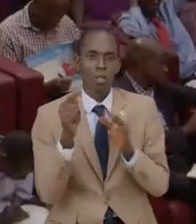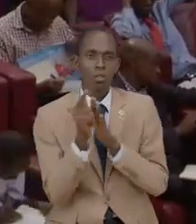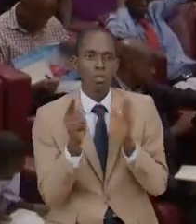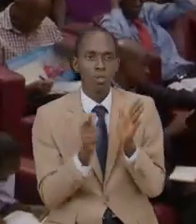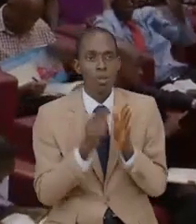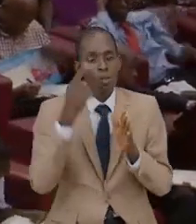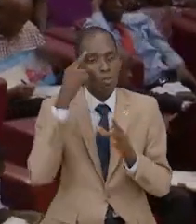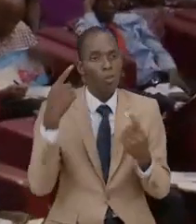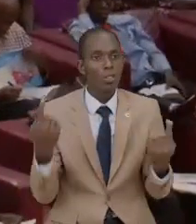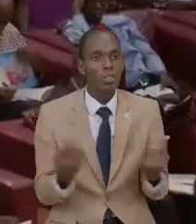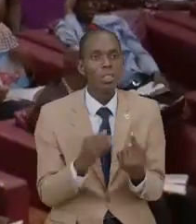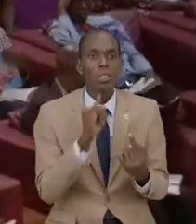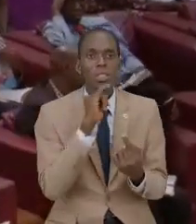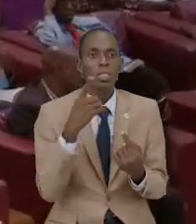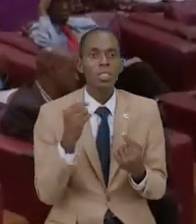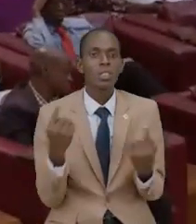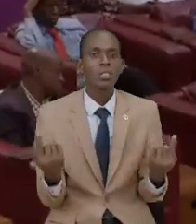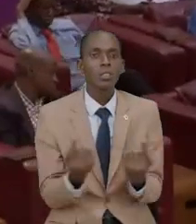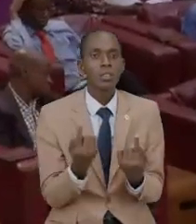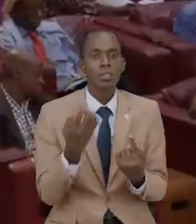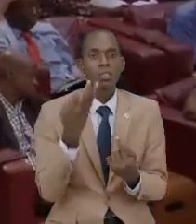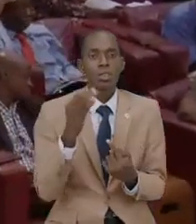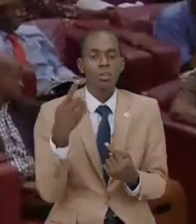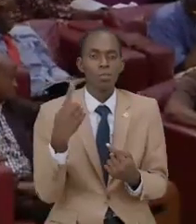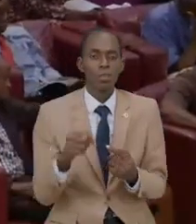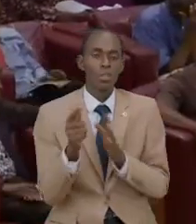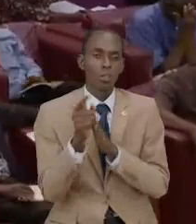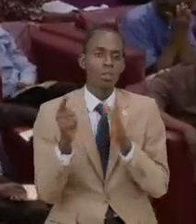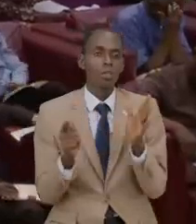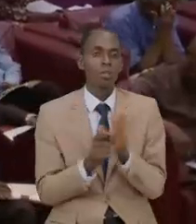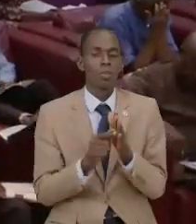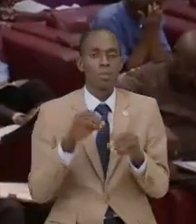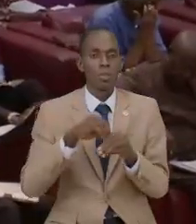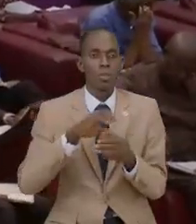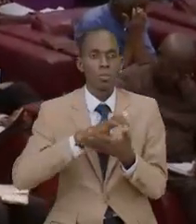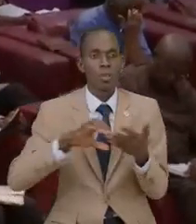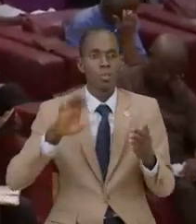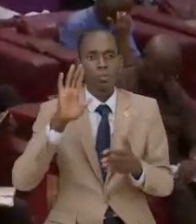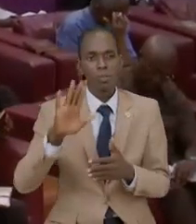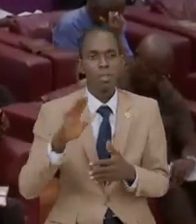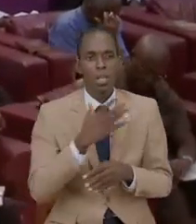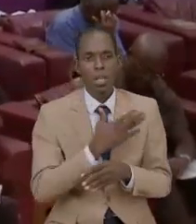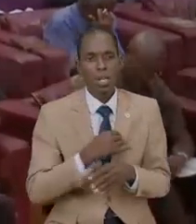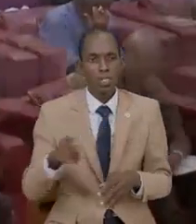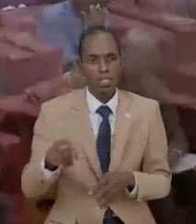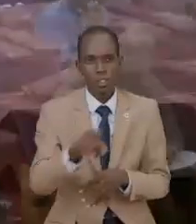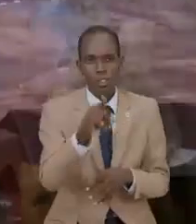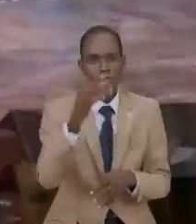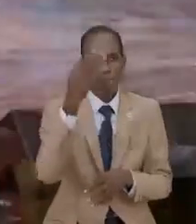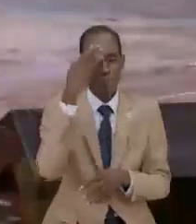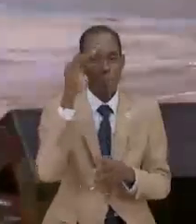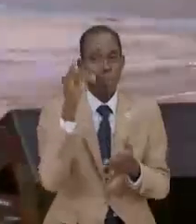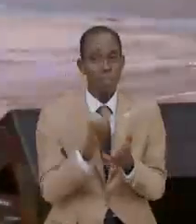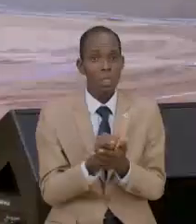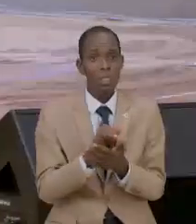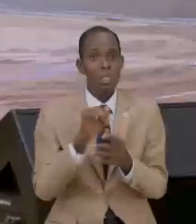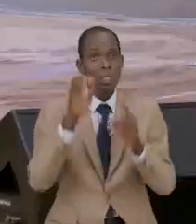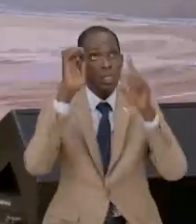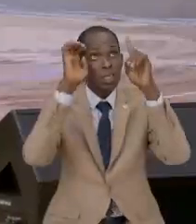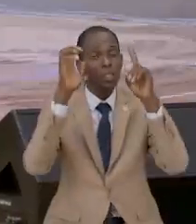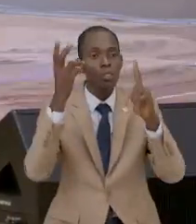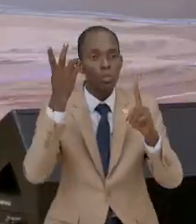For sin is the transgression of the law. In verse 5, and ye know that he